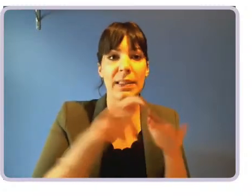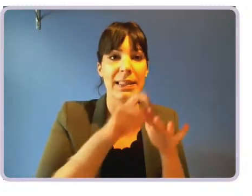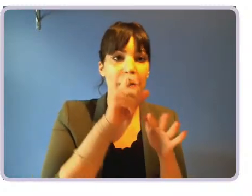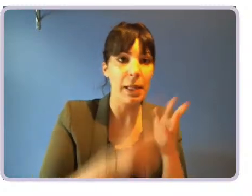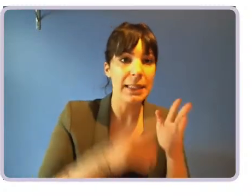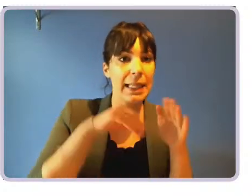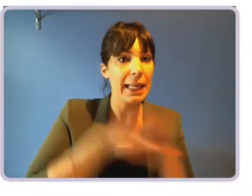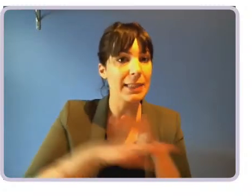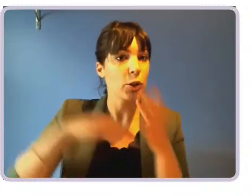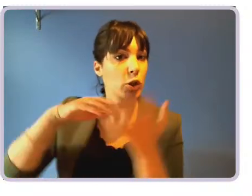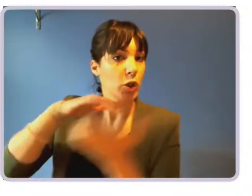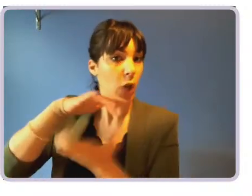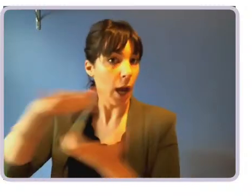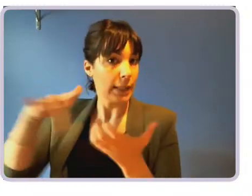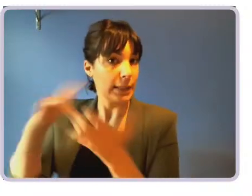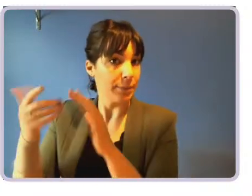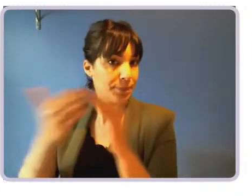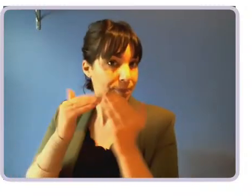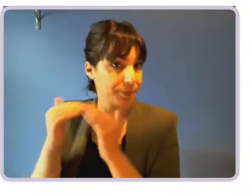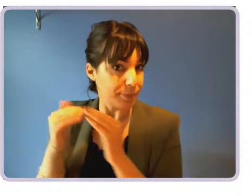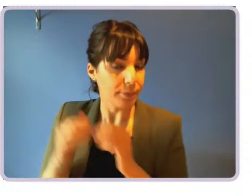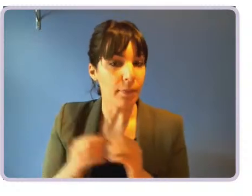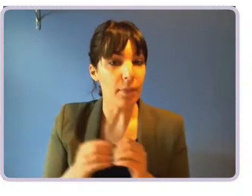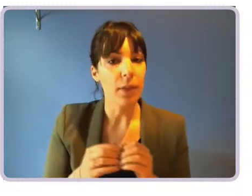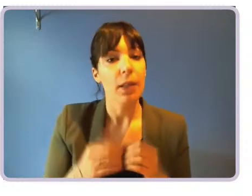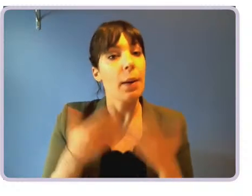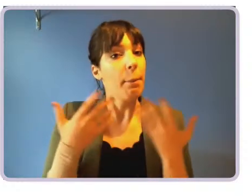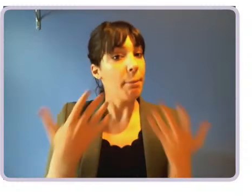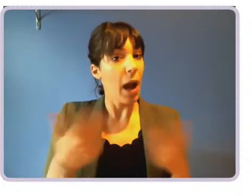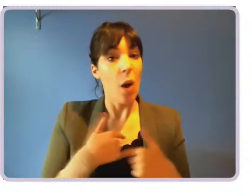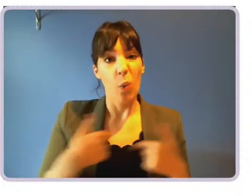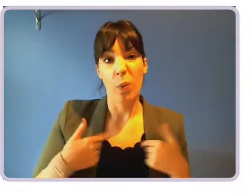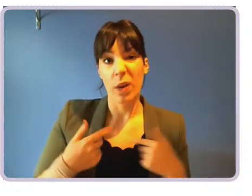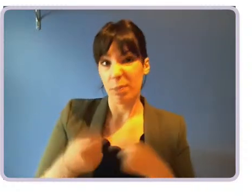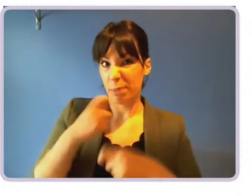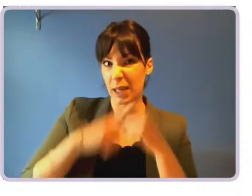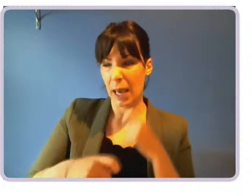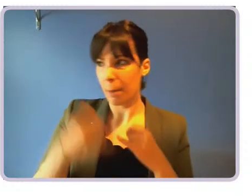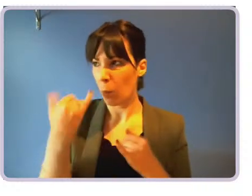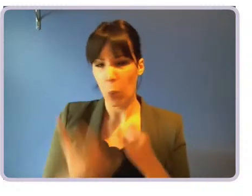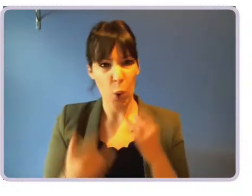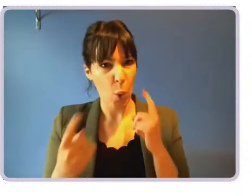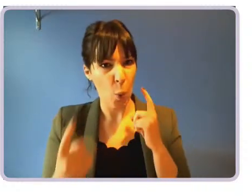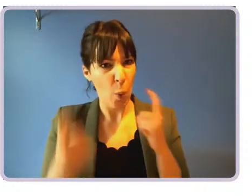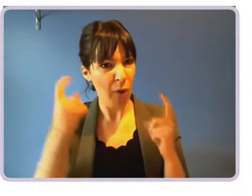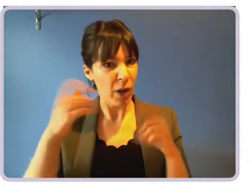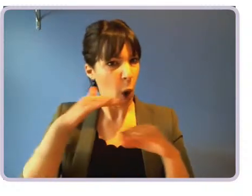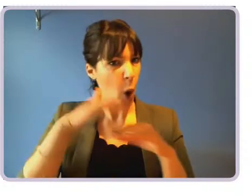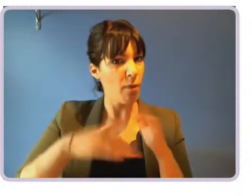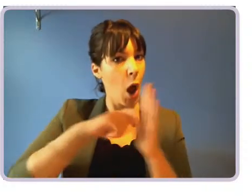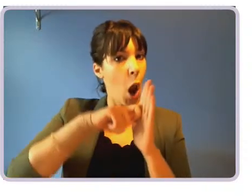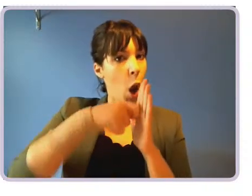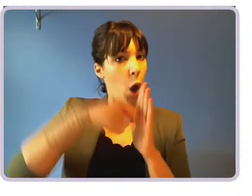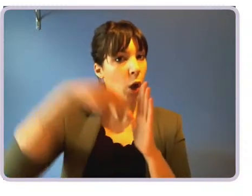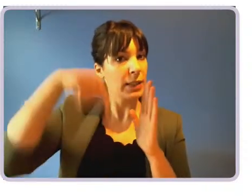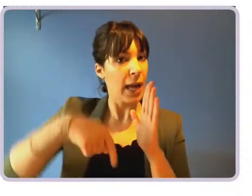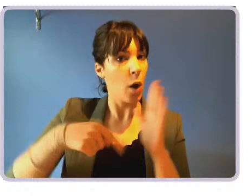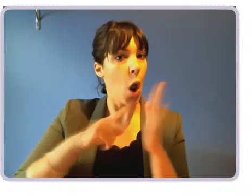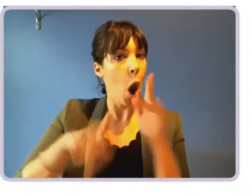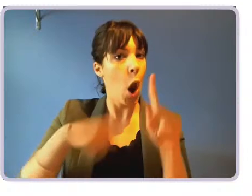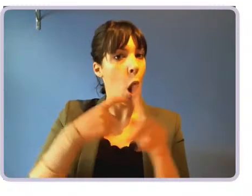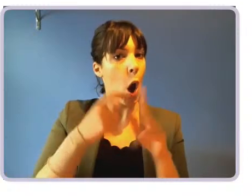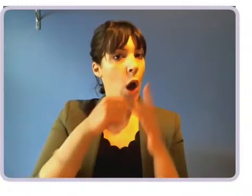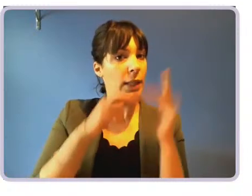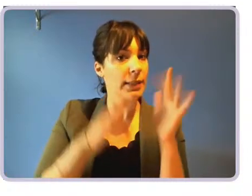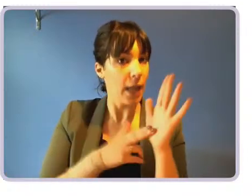as I said, we became very worried in the relation to the lockdowns, and we